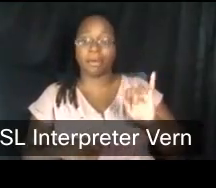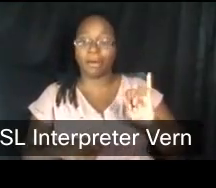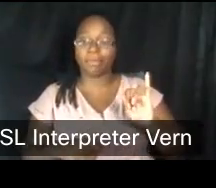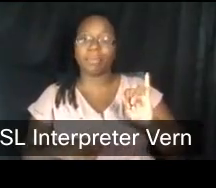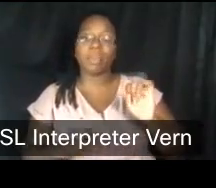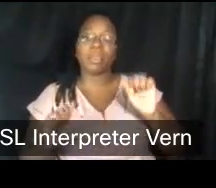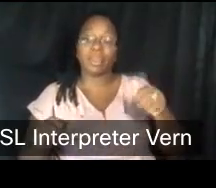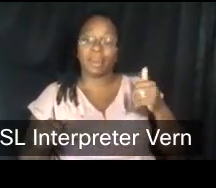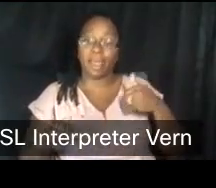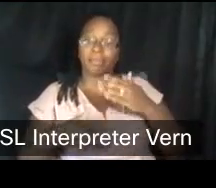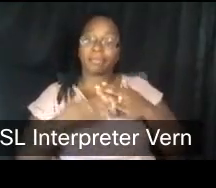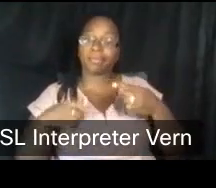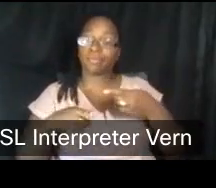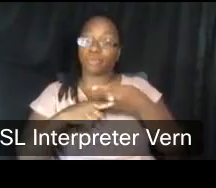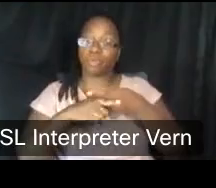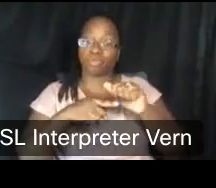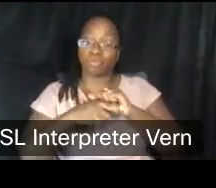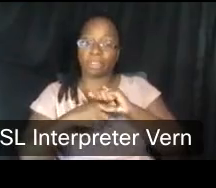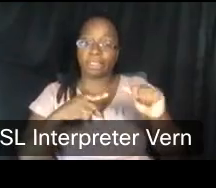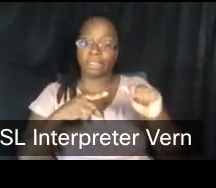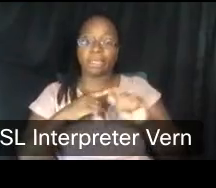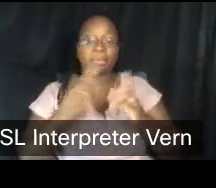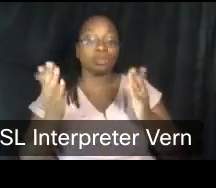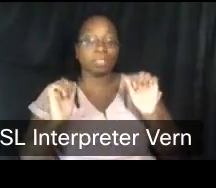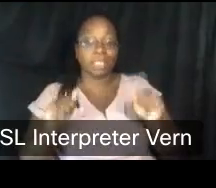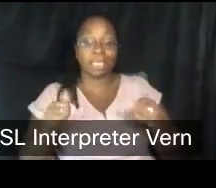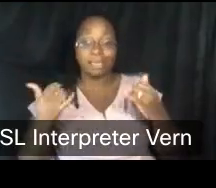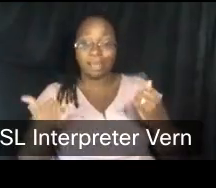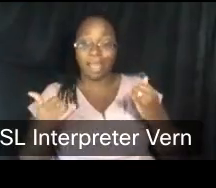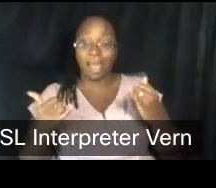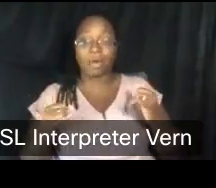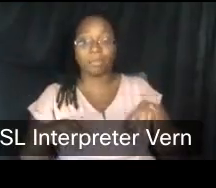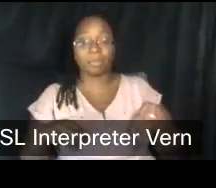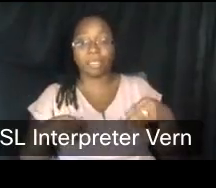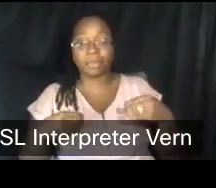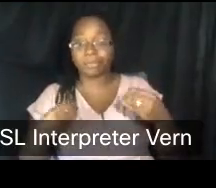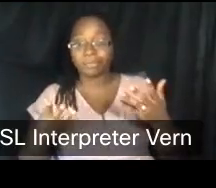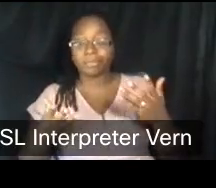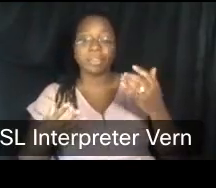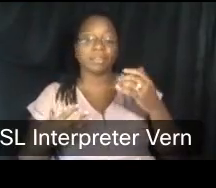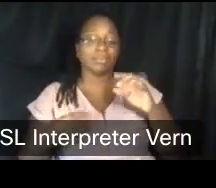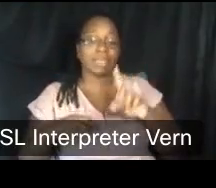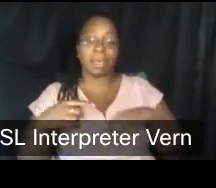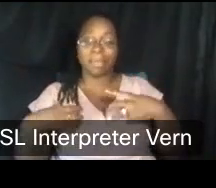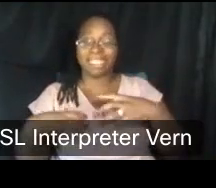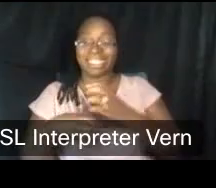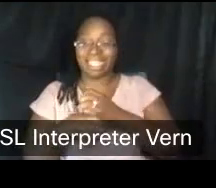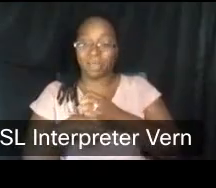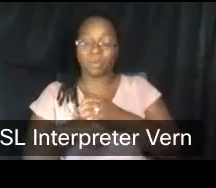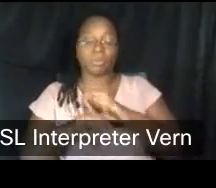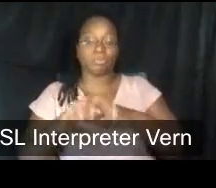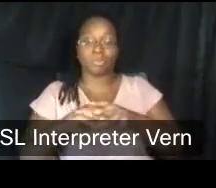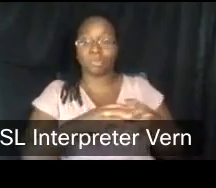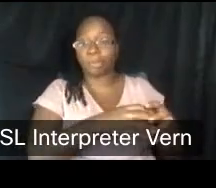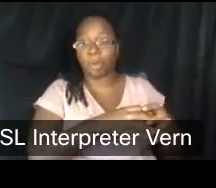more effectively meet the needs of survivors, especially when we have an understanding of how physical